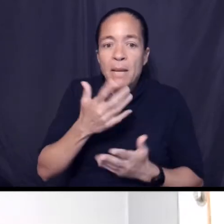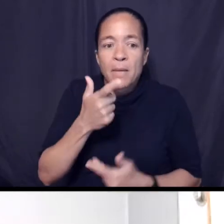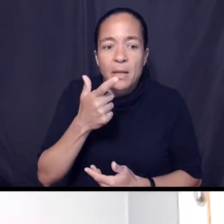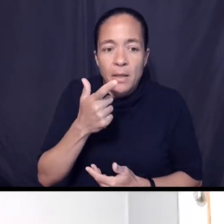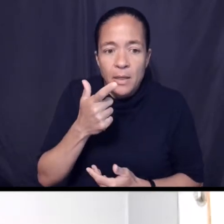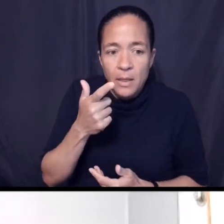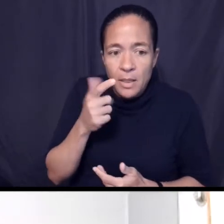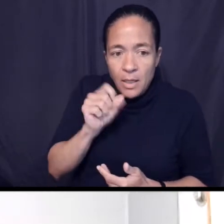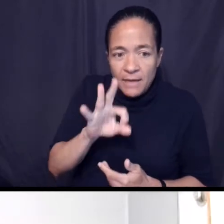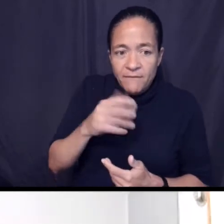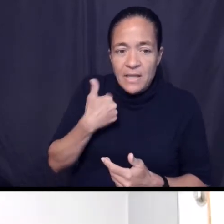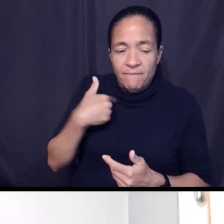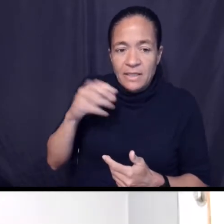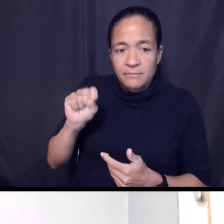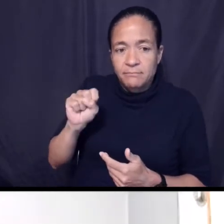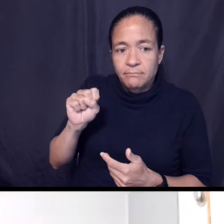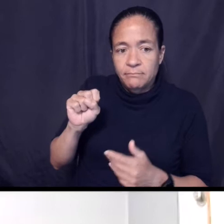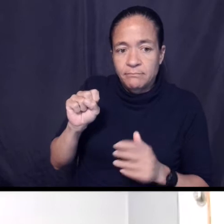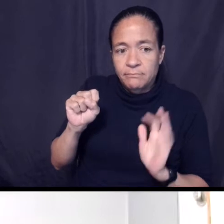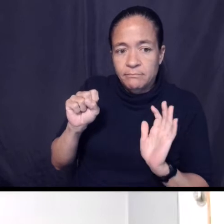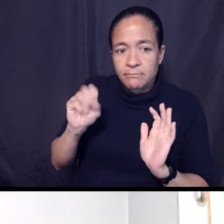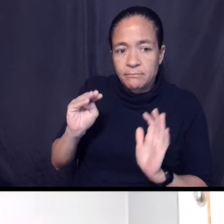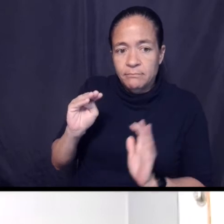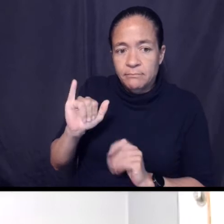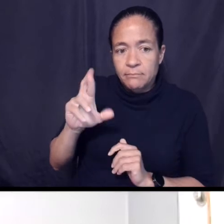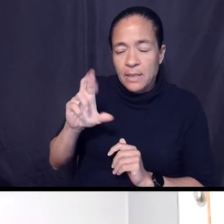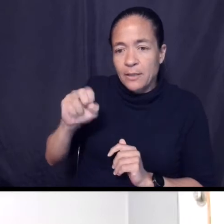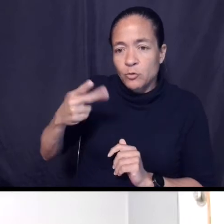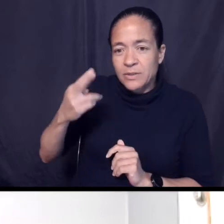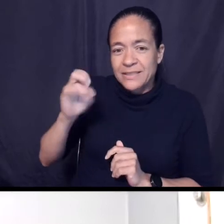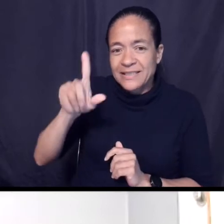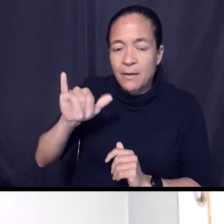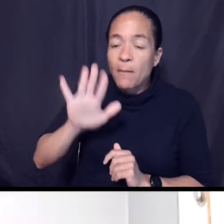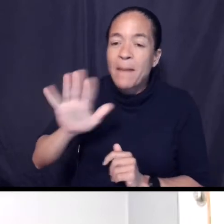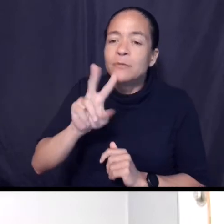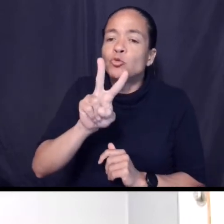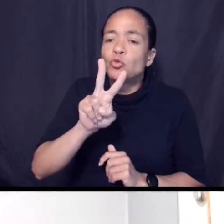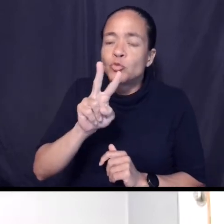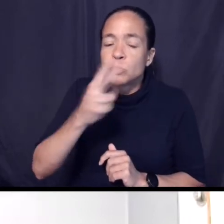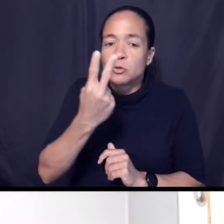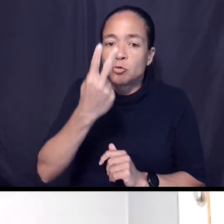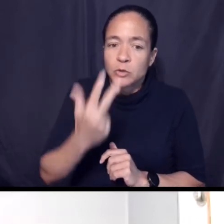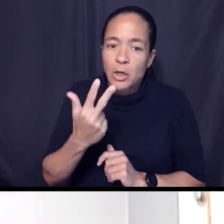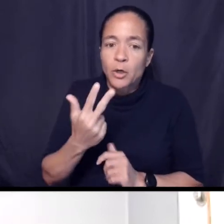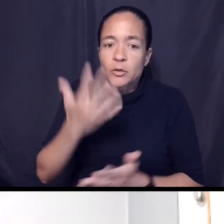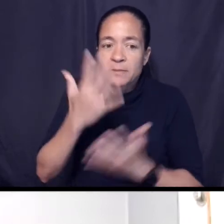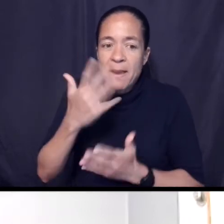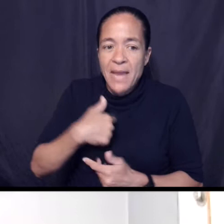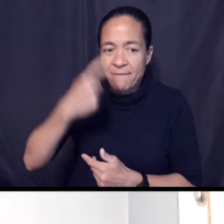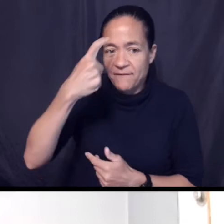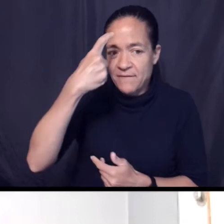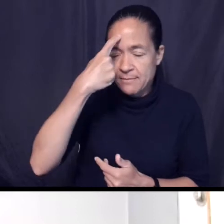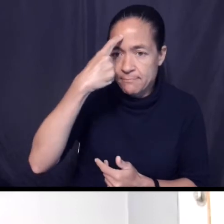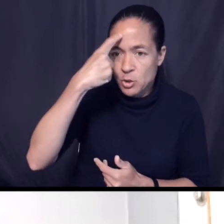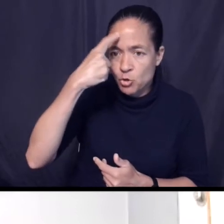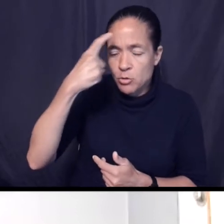have symptomatic congenital CMV at birth. About 1/3 of these patients, about 2/3 of these patients may have